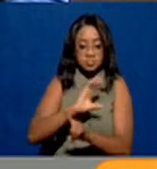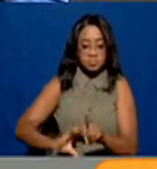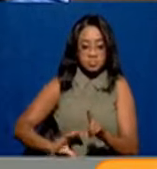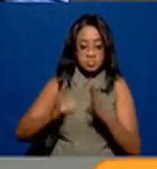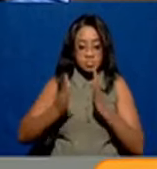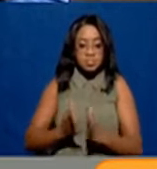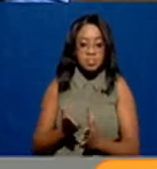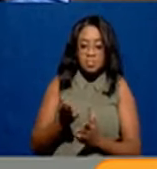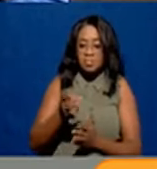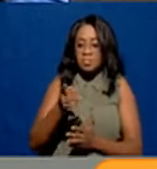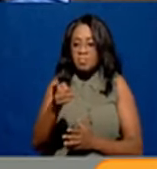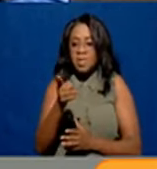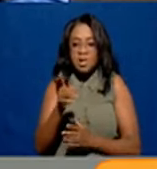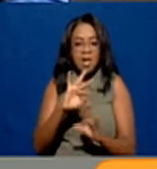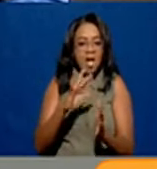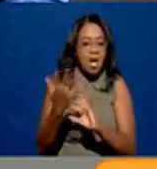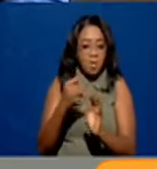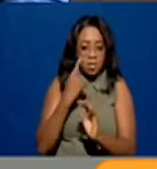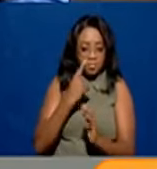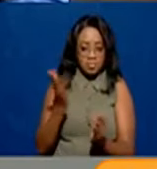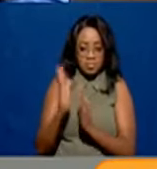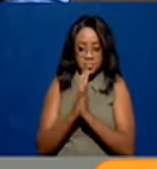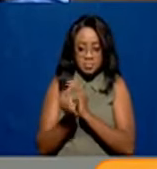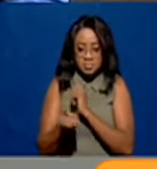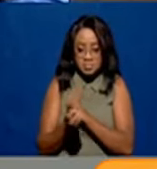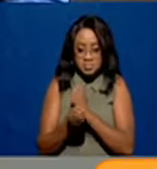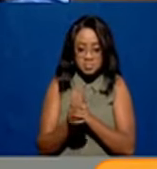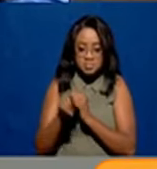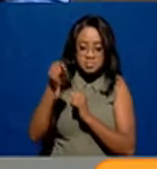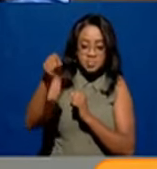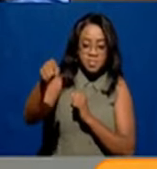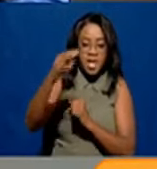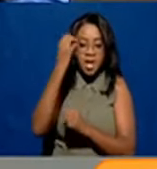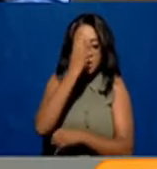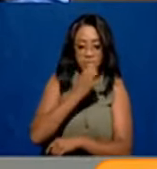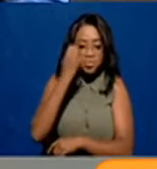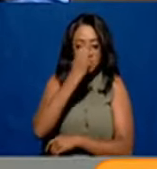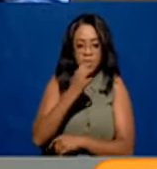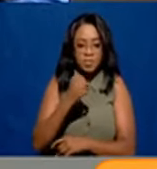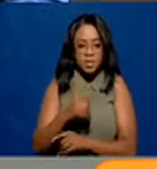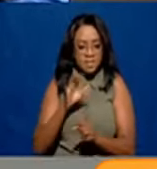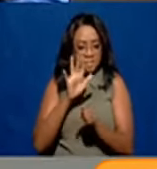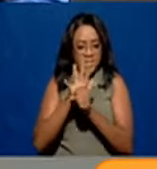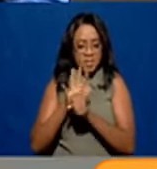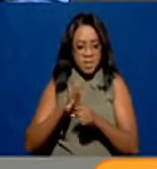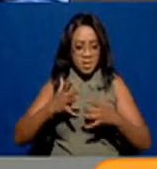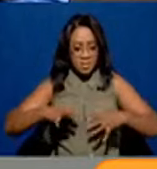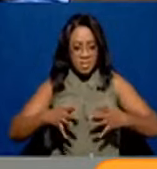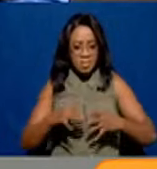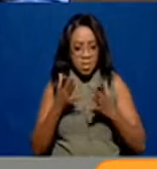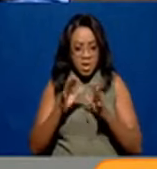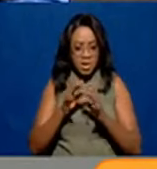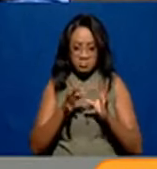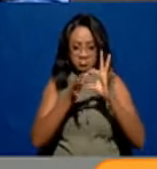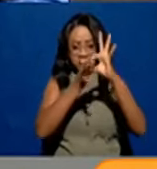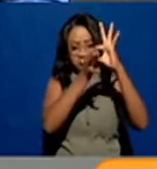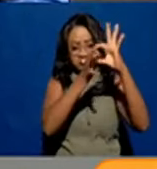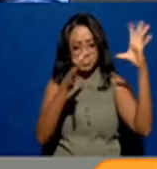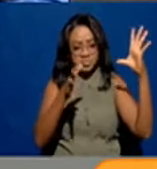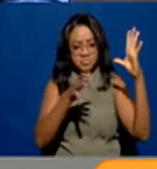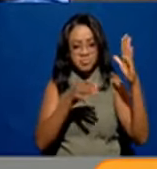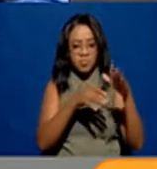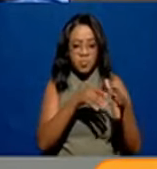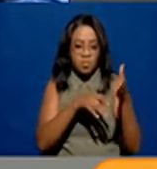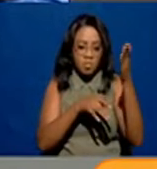source. Sam Gituku delves into the recent trends in Europe, where a growing number are turning away from the